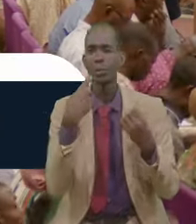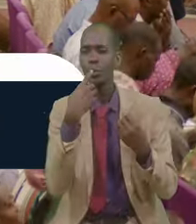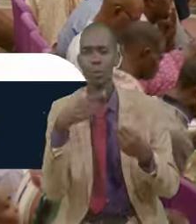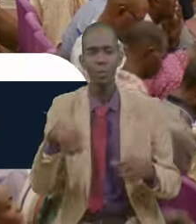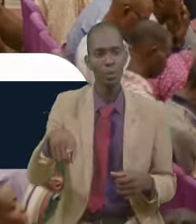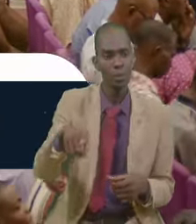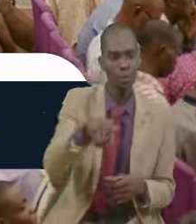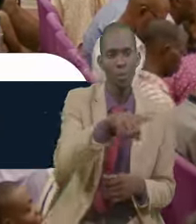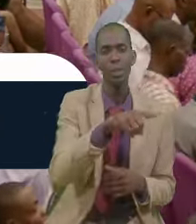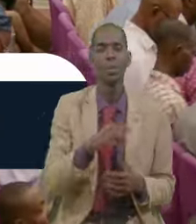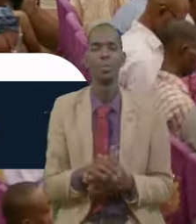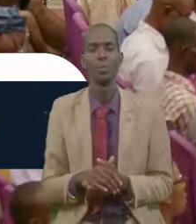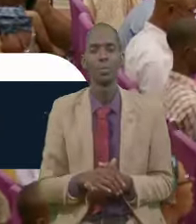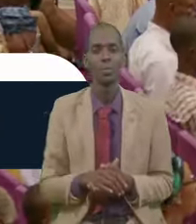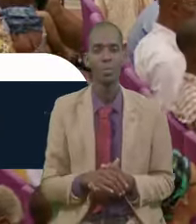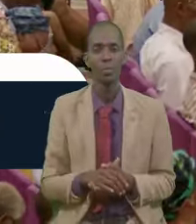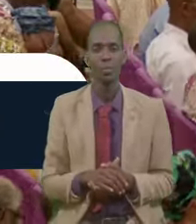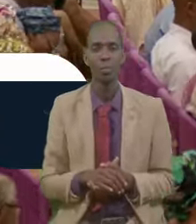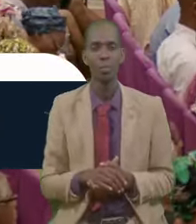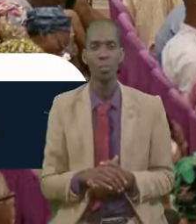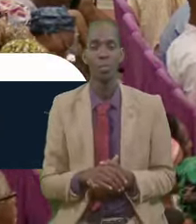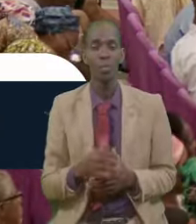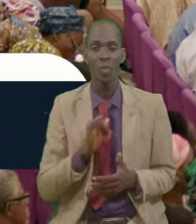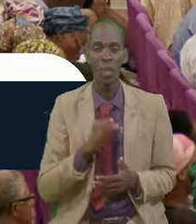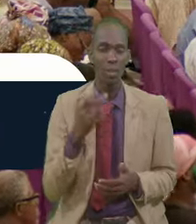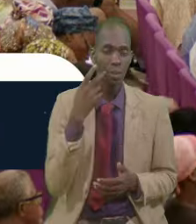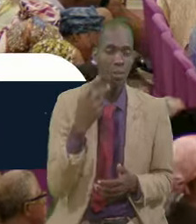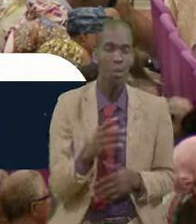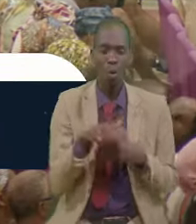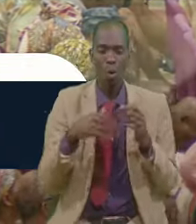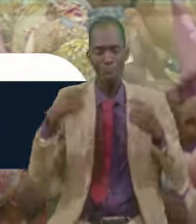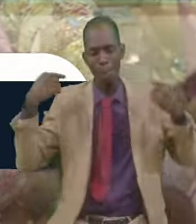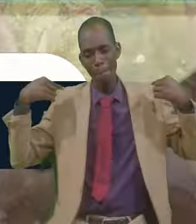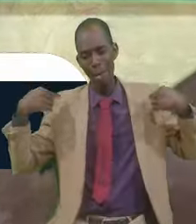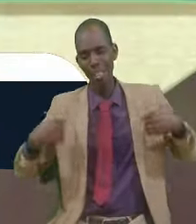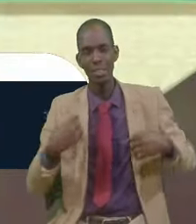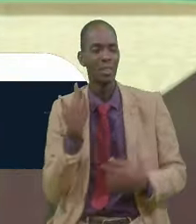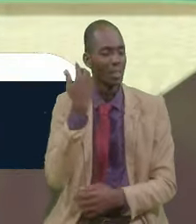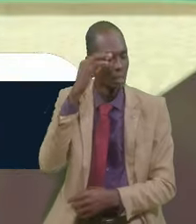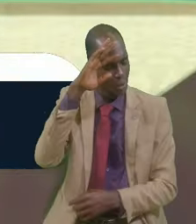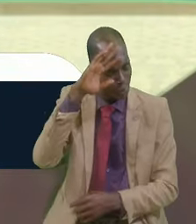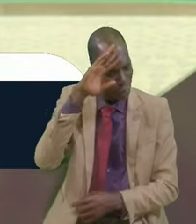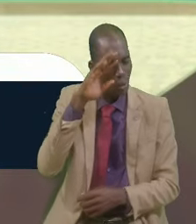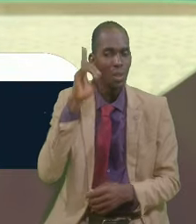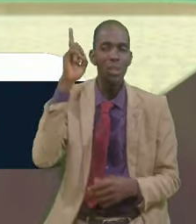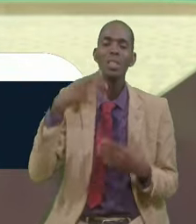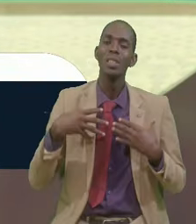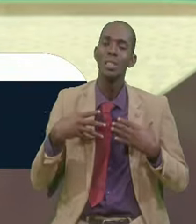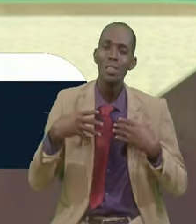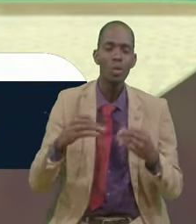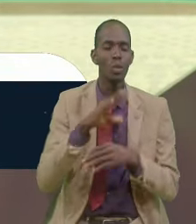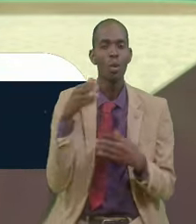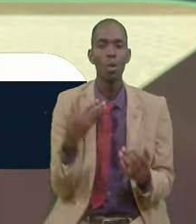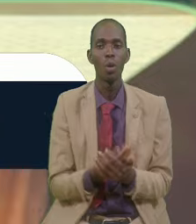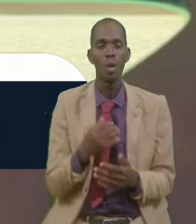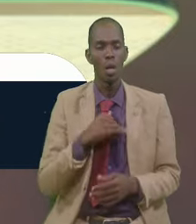healing there. He healed them. I see all the ache and all the pain and all the fever, and he healed them. I see